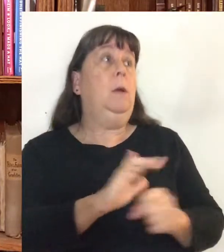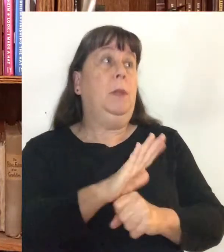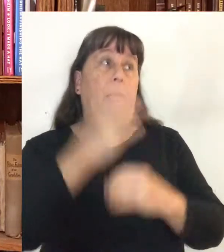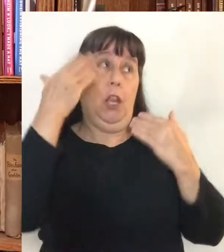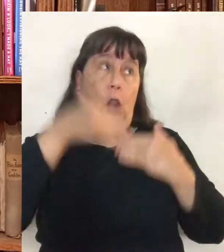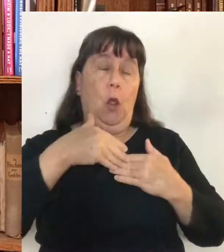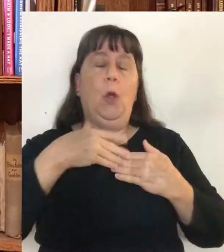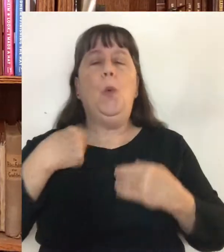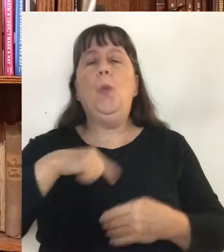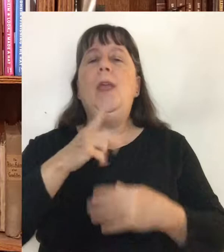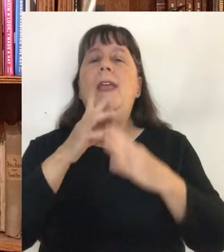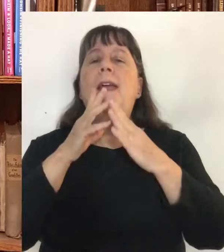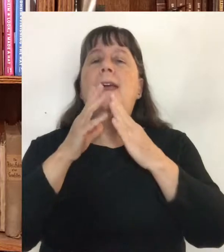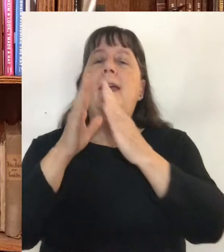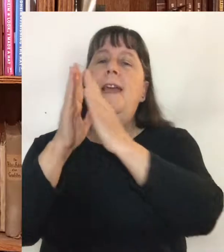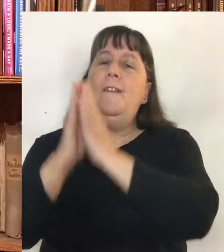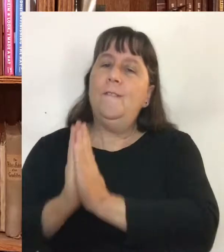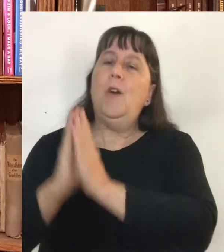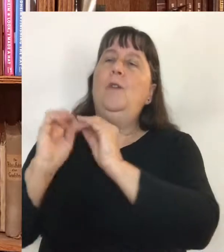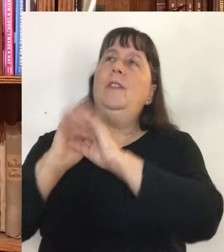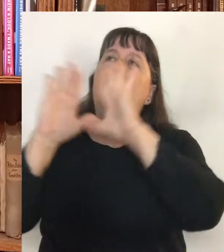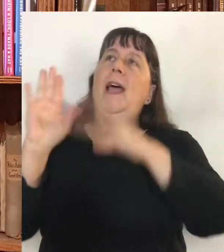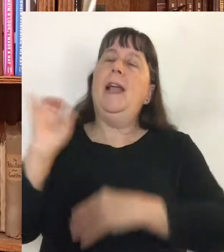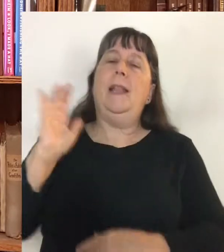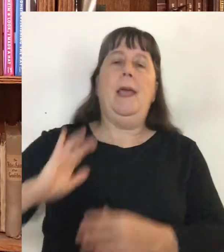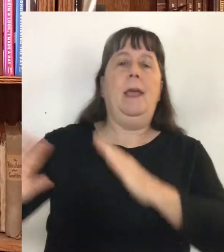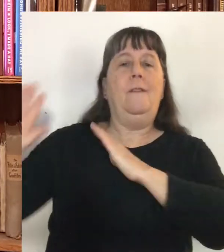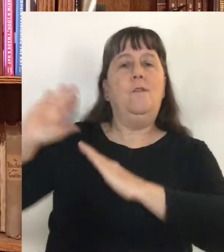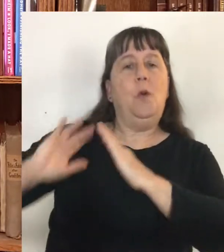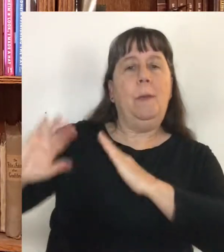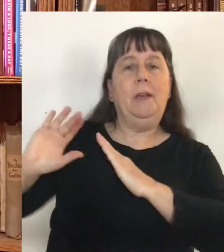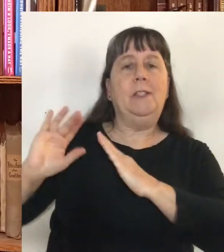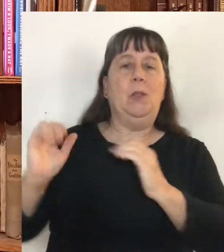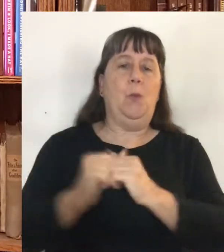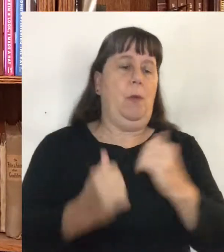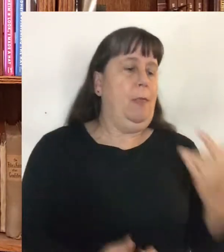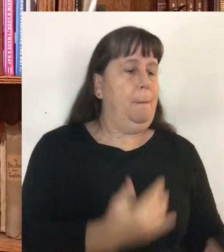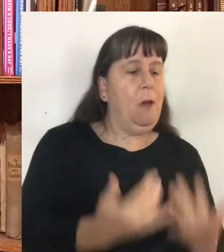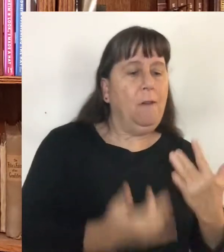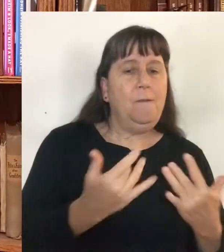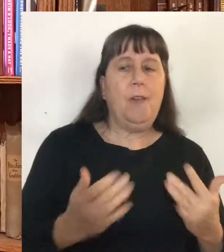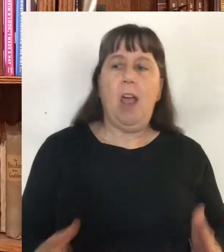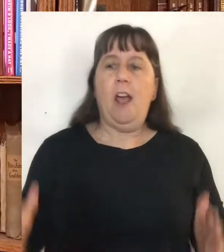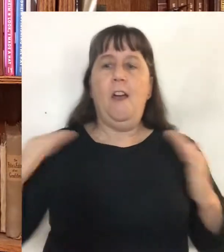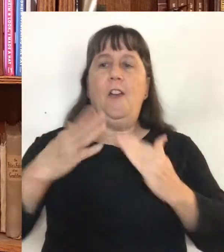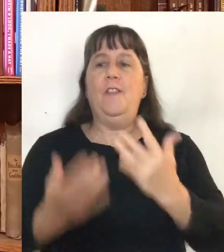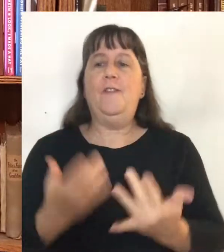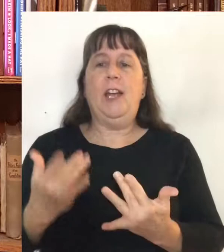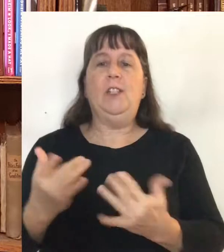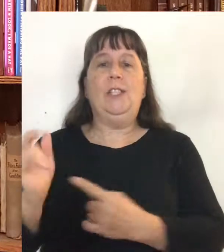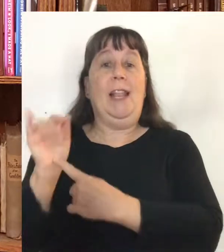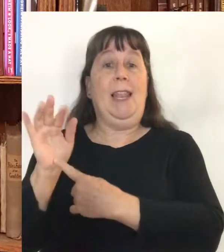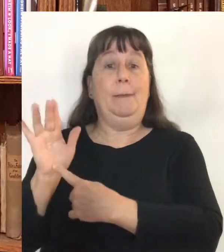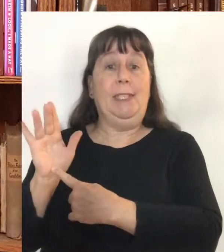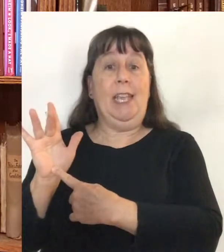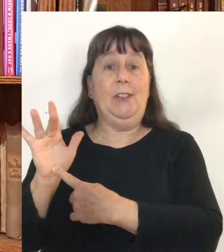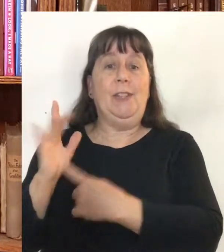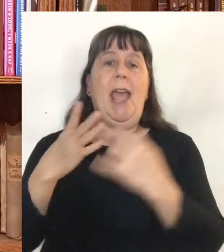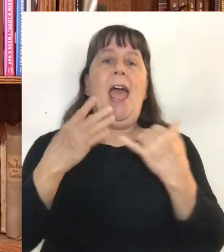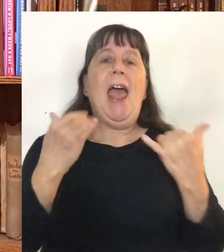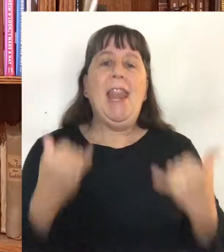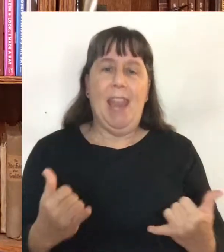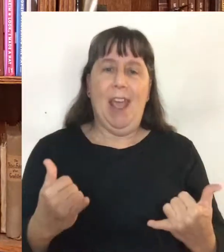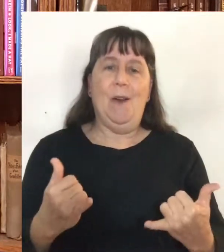So we invoke the light like our forebears with bonfires, hearth fires, lamps, and candles.